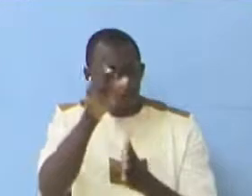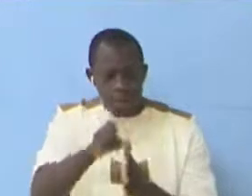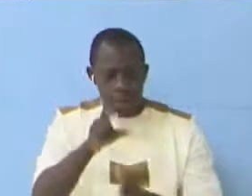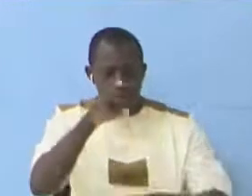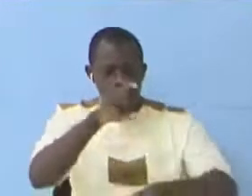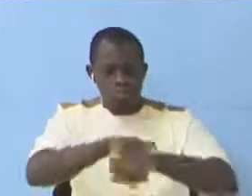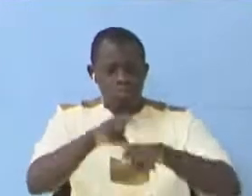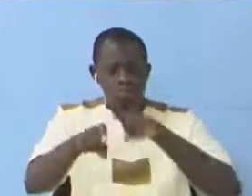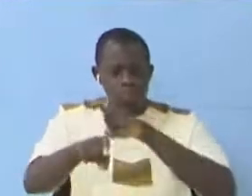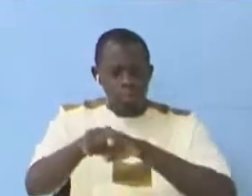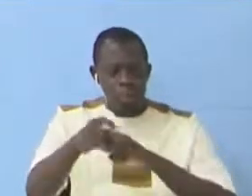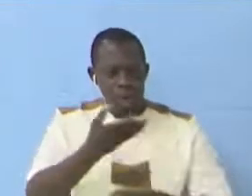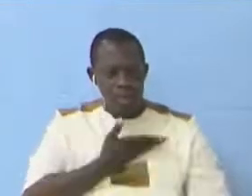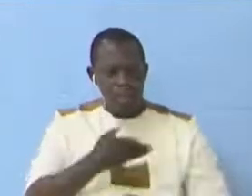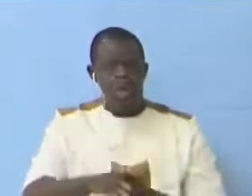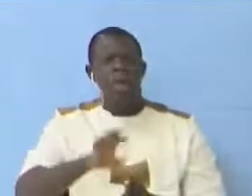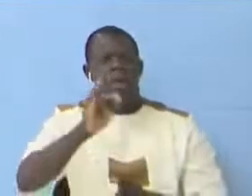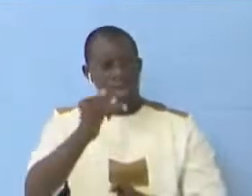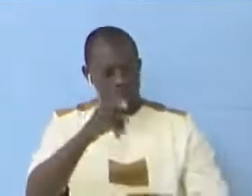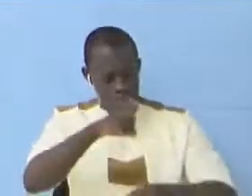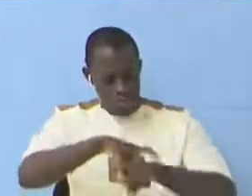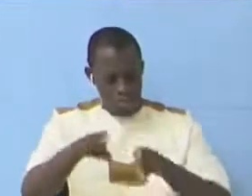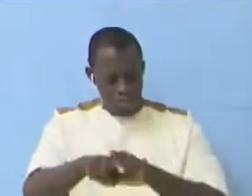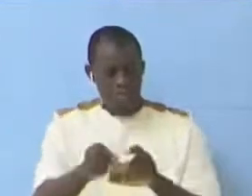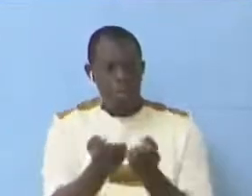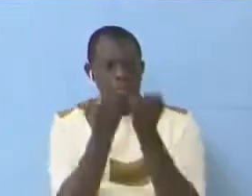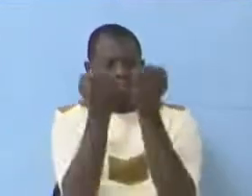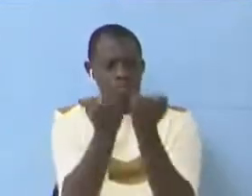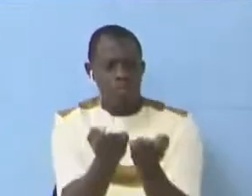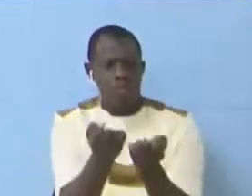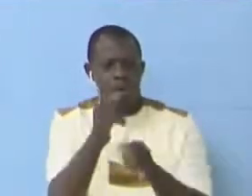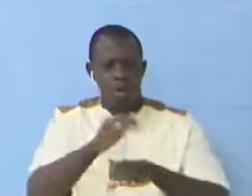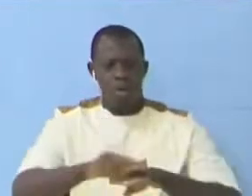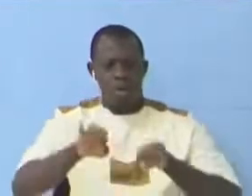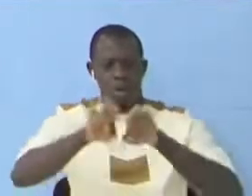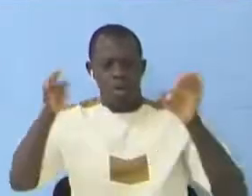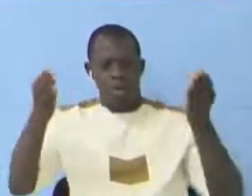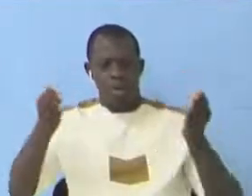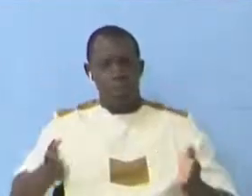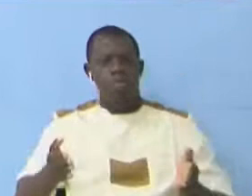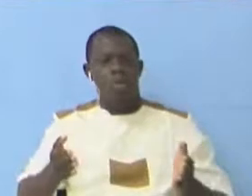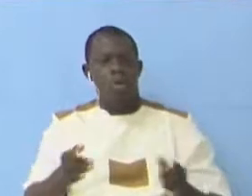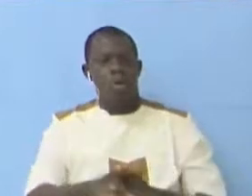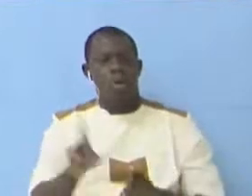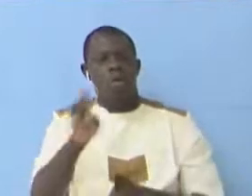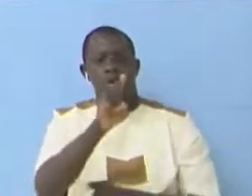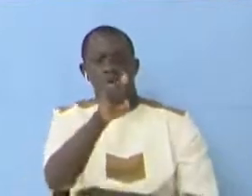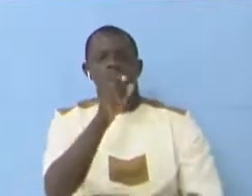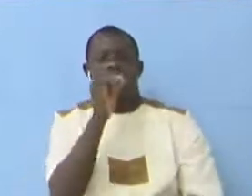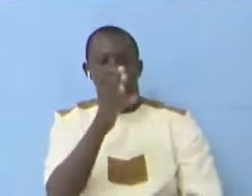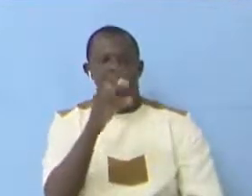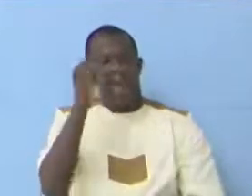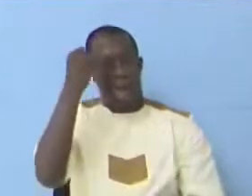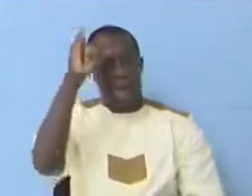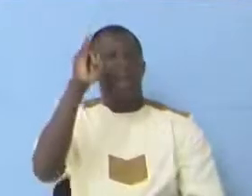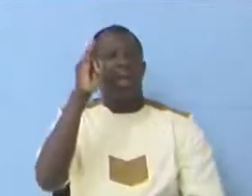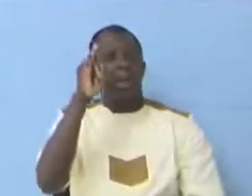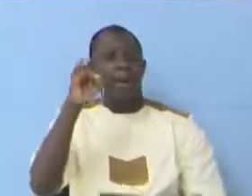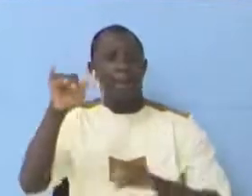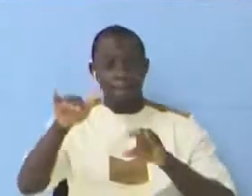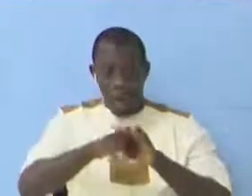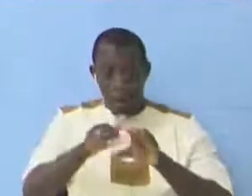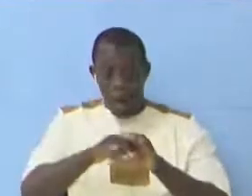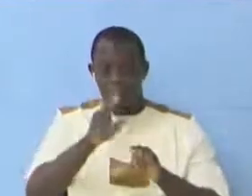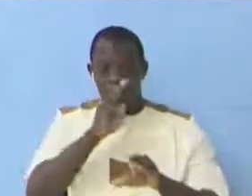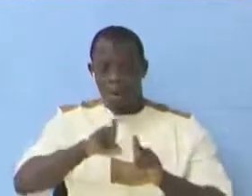in handcuffs, putting his hand on top of the table. waaw dañ ko ceene woon jël loxo mi teg ci kaw table bi. What do you say to the suggestion by members of